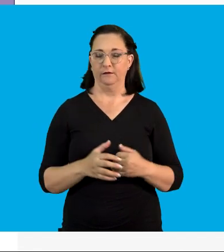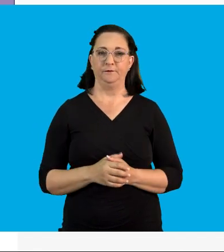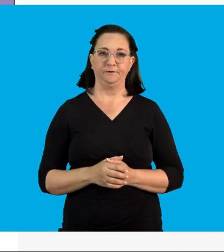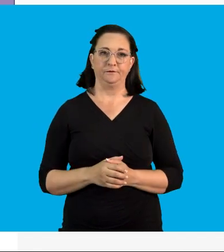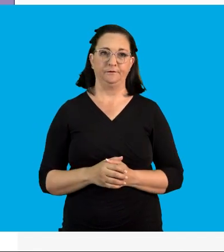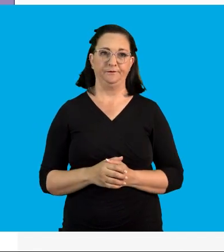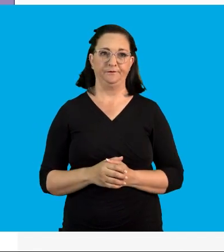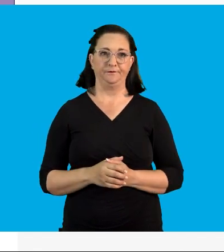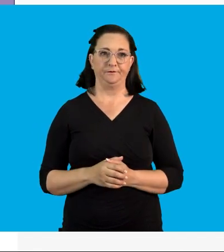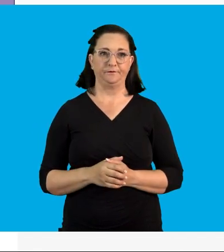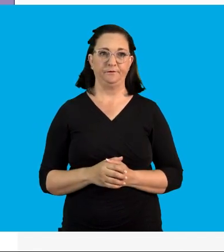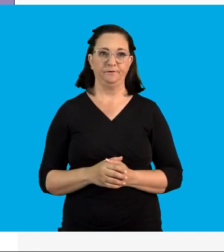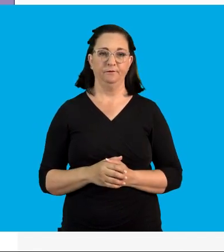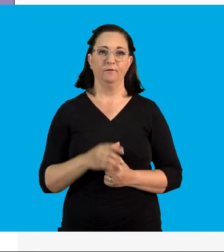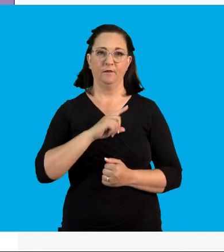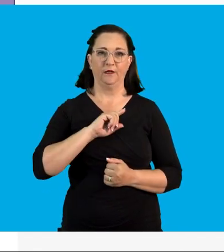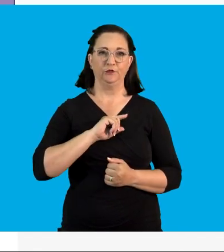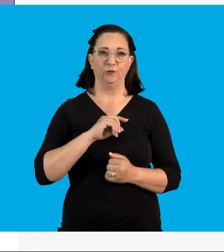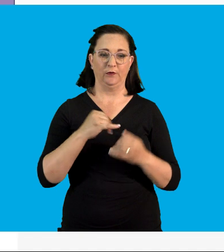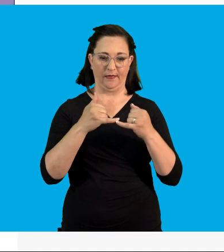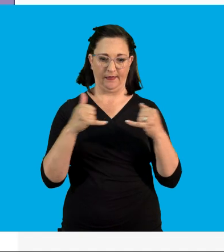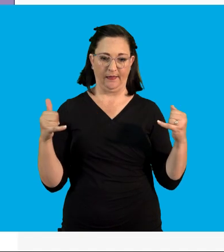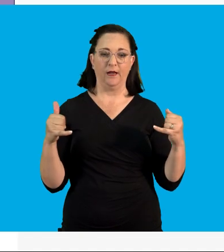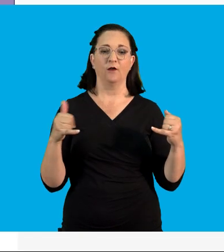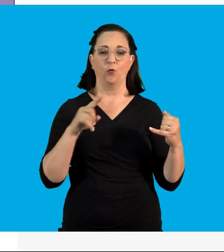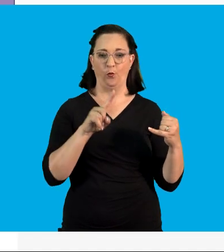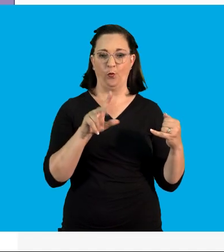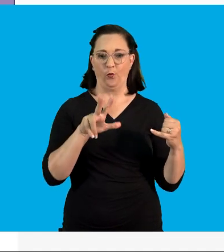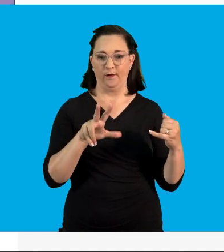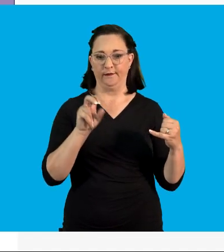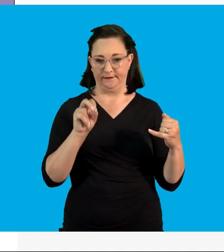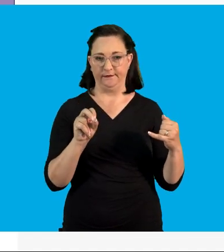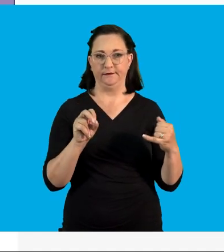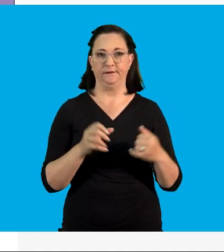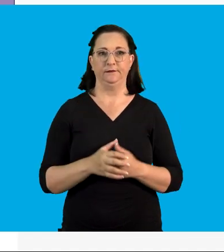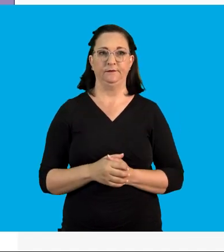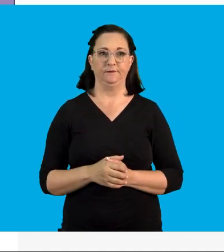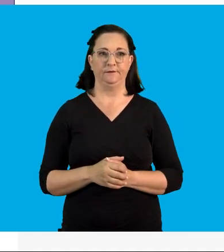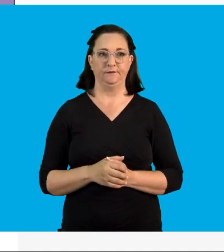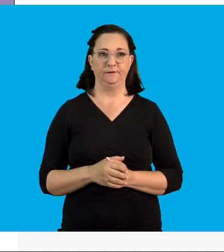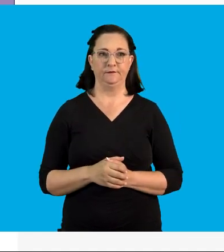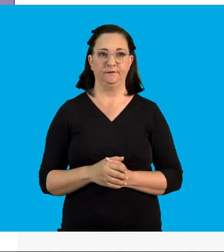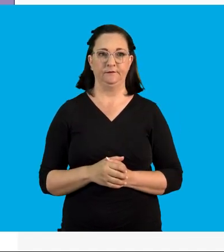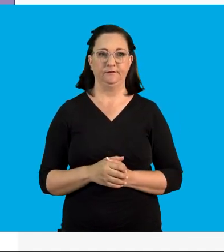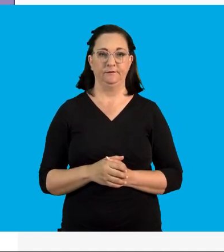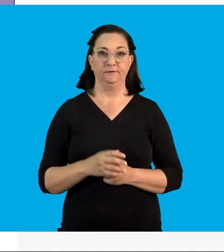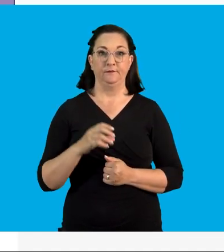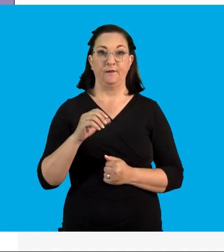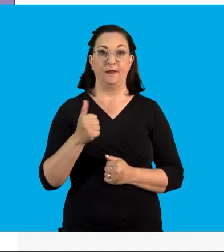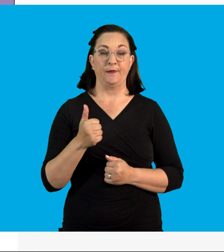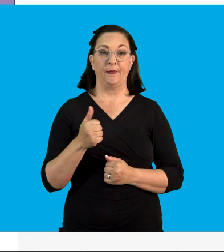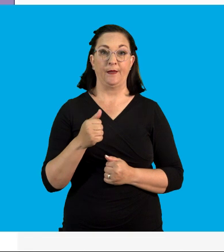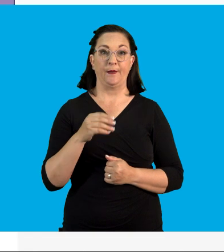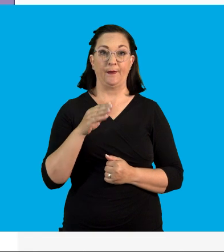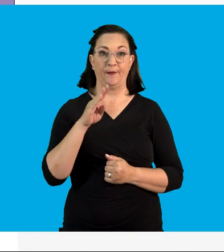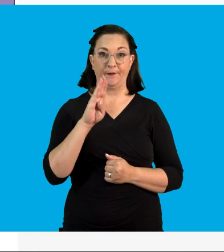straight line would give us, 180 degrees. And then when we look at the next diagram, which is B, it